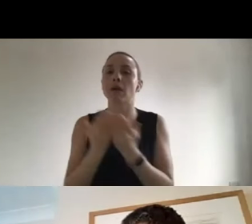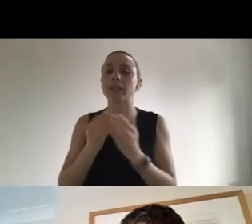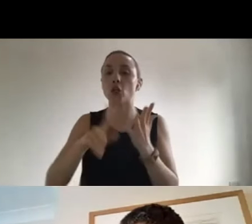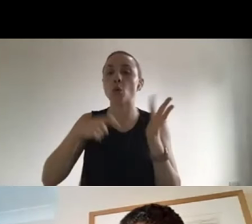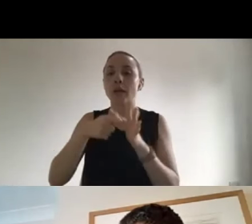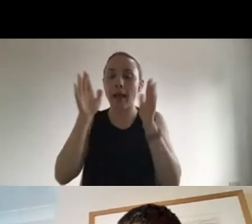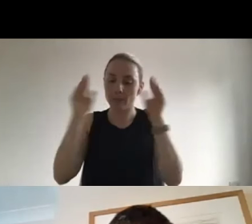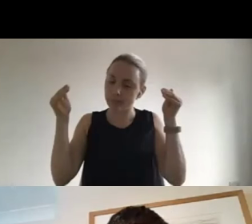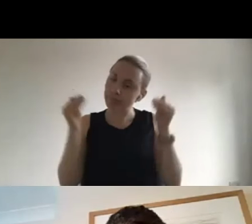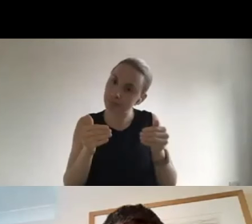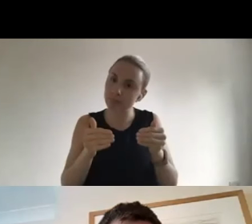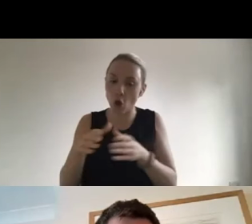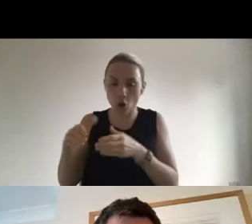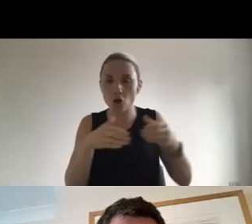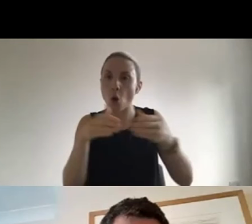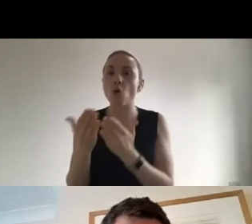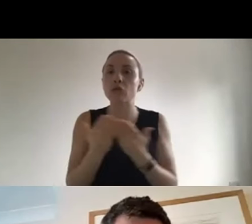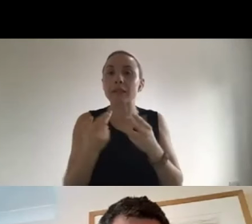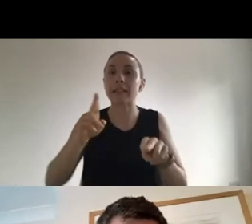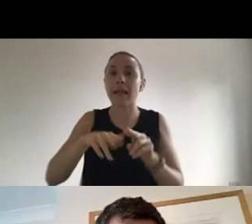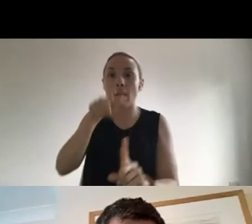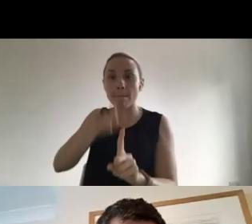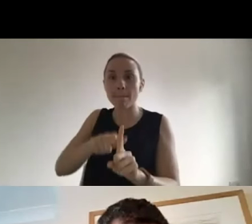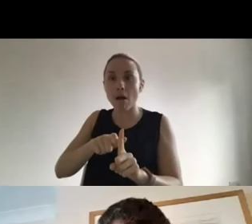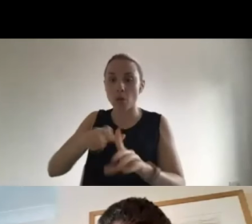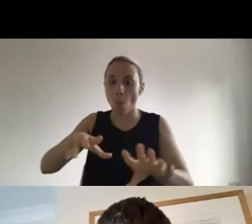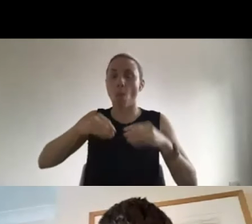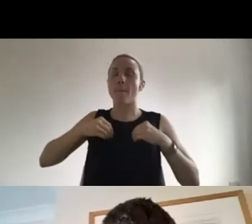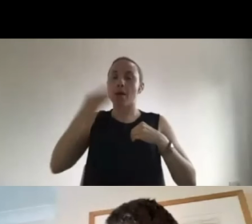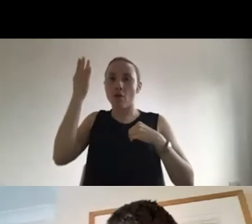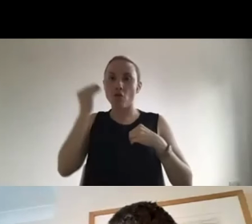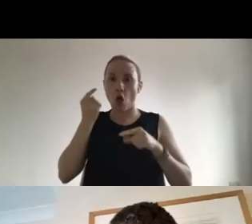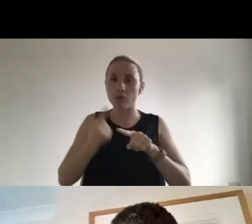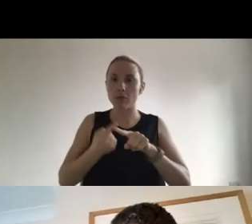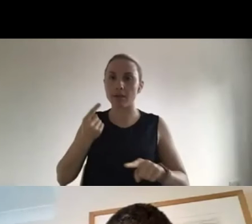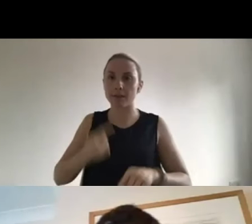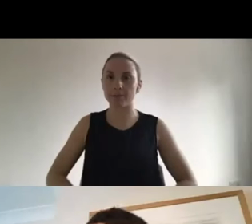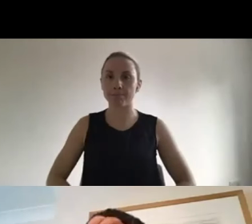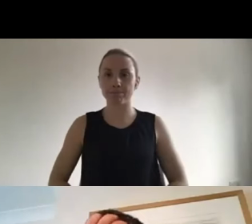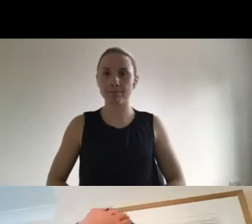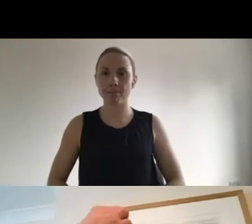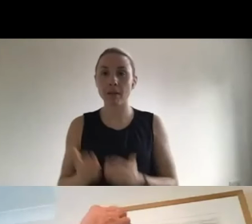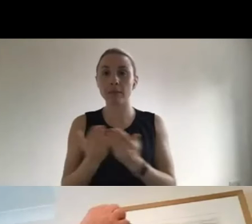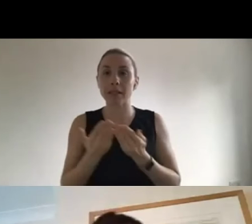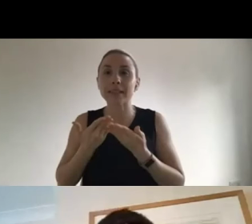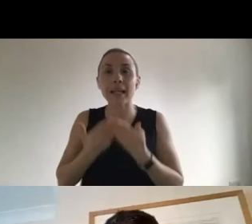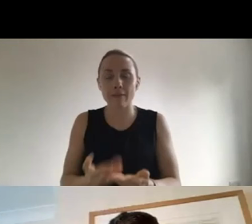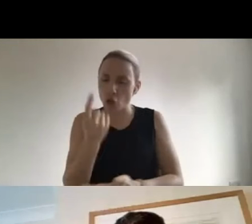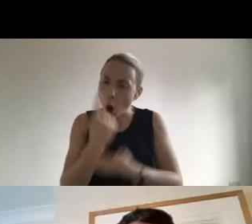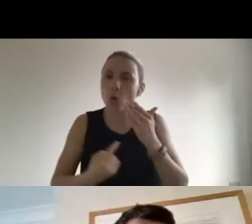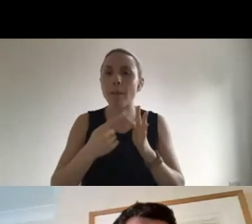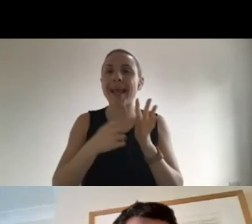of patients with sudden onset hearing loss. This study is purely delivered by the ENT trainees